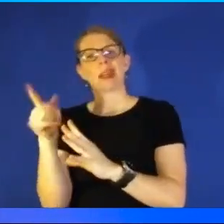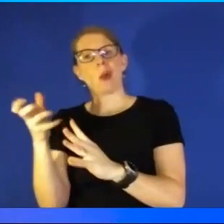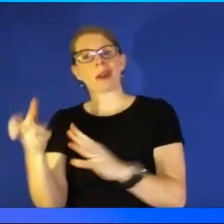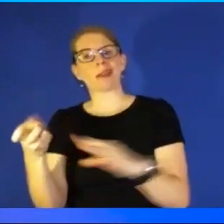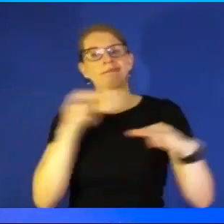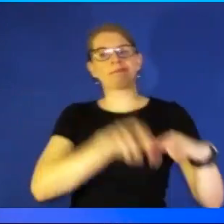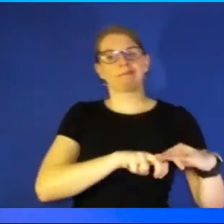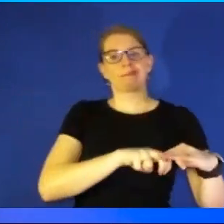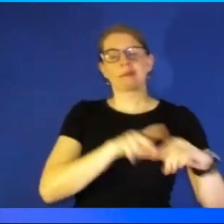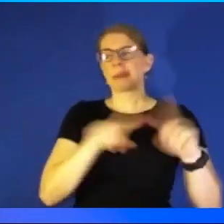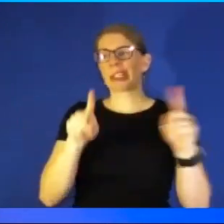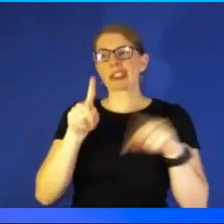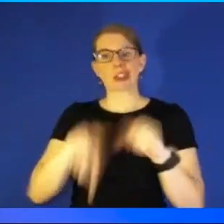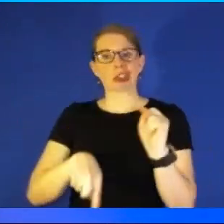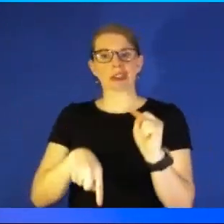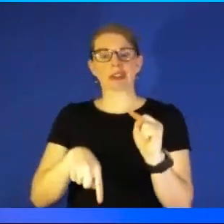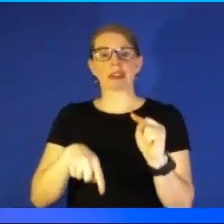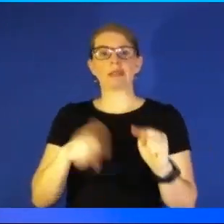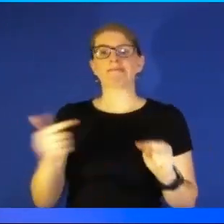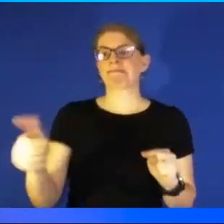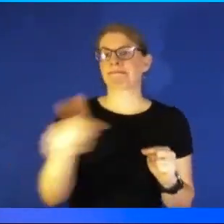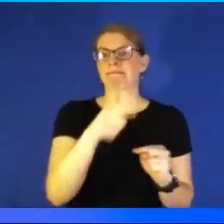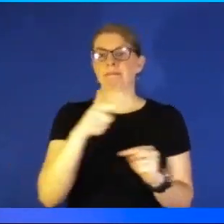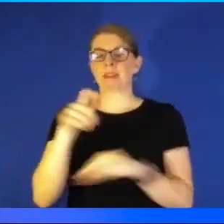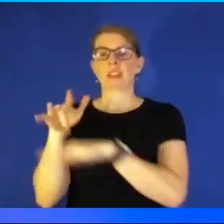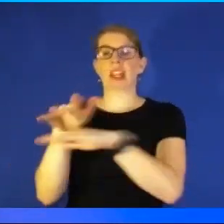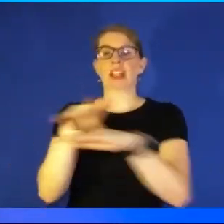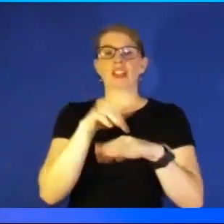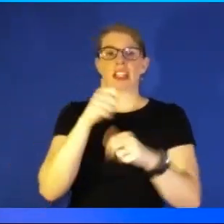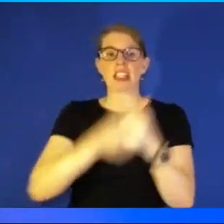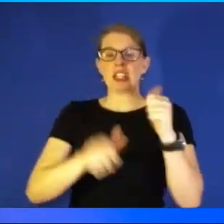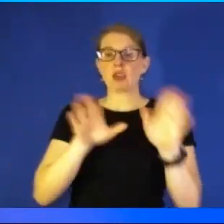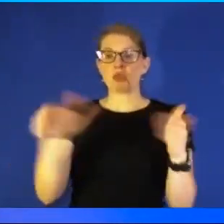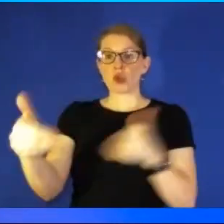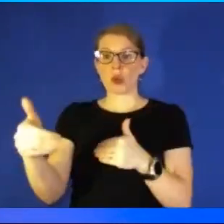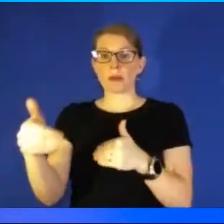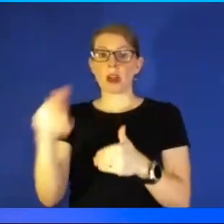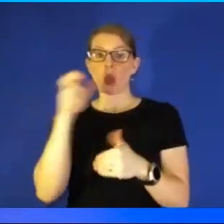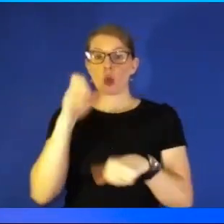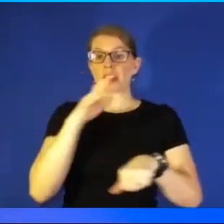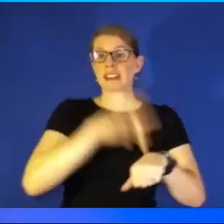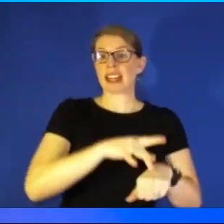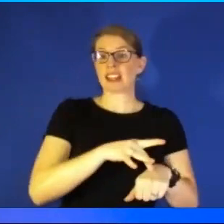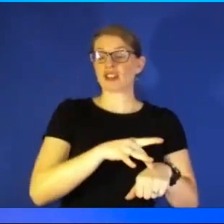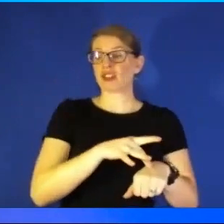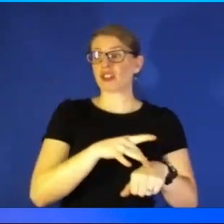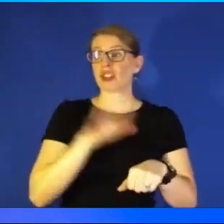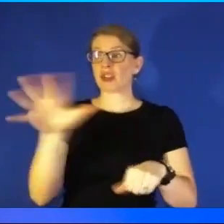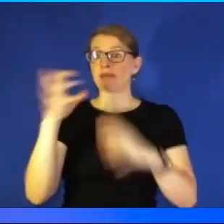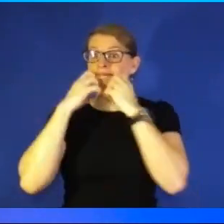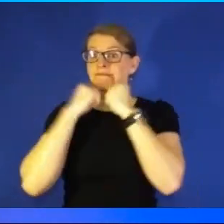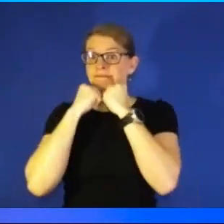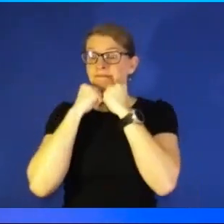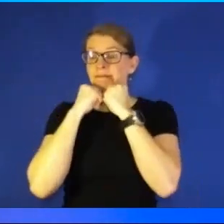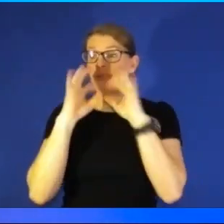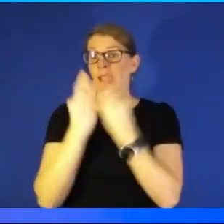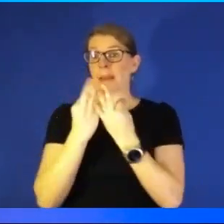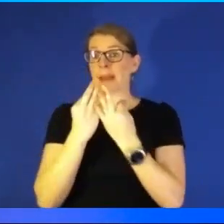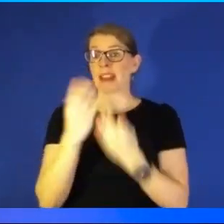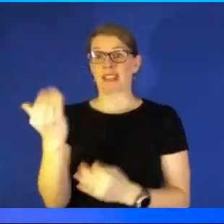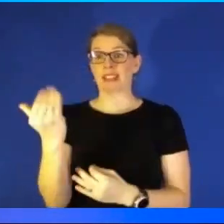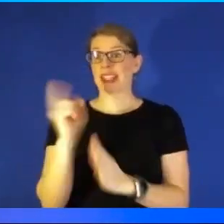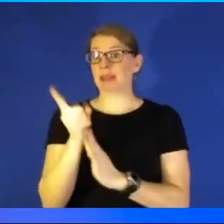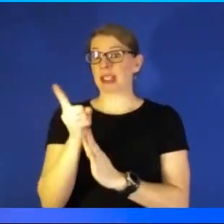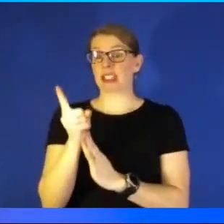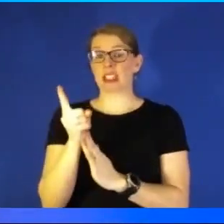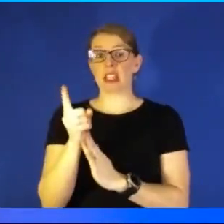we would call them and say, hop on Zoom, we're going to be at your loved one's room here in the next 15 minutes. And it was really incredible how quickly the